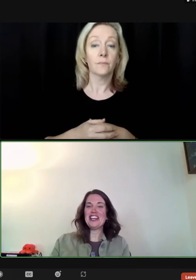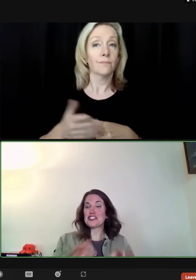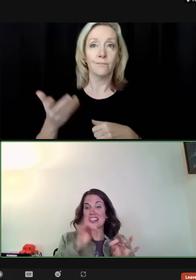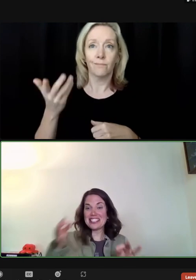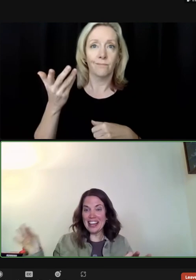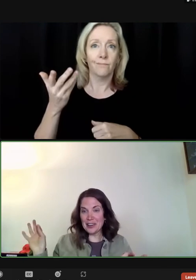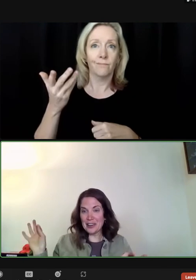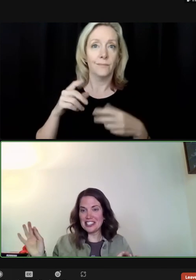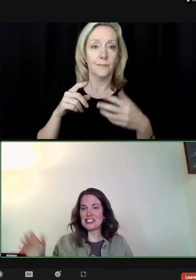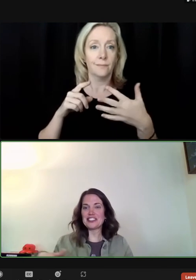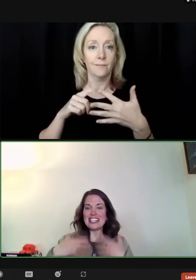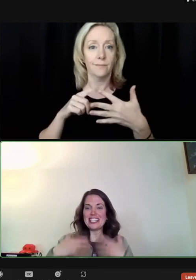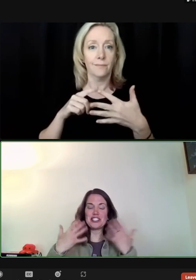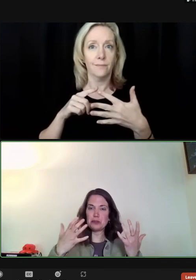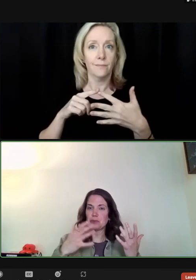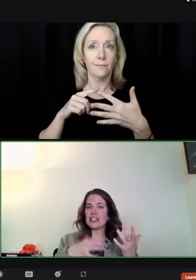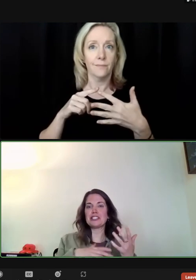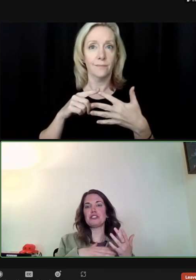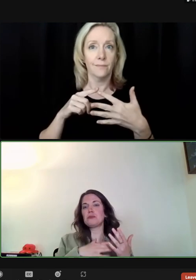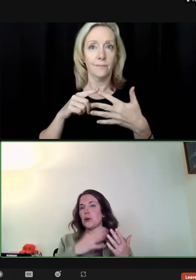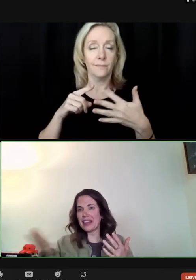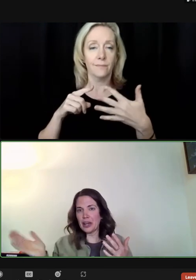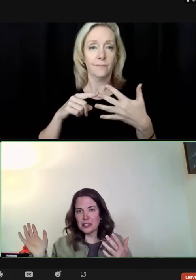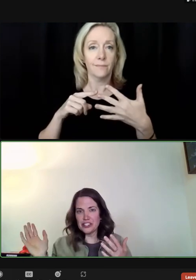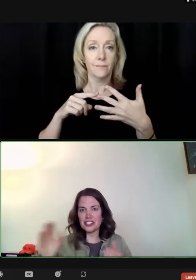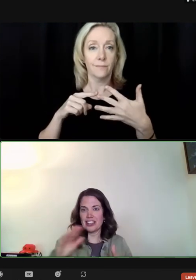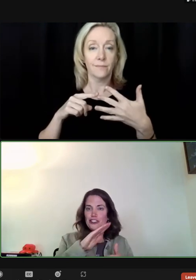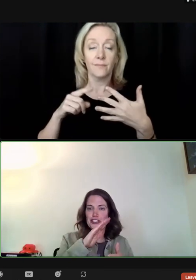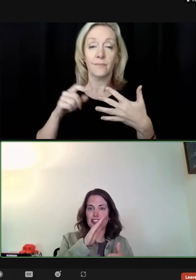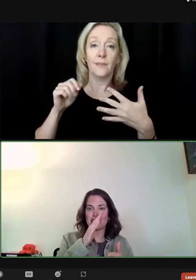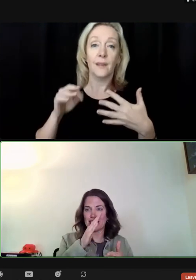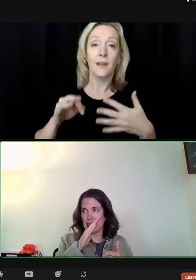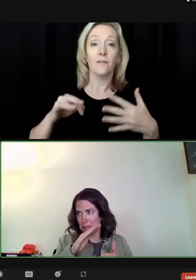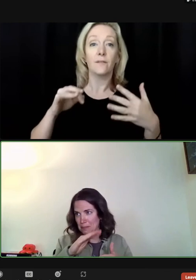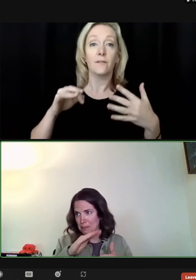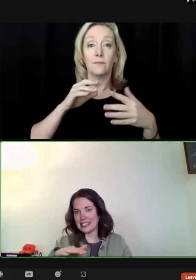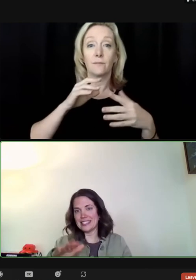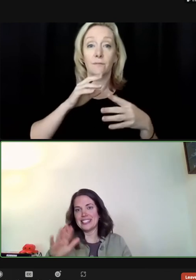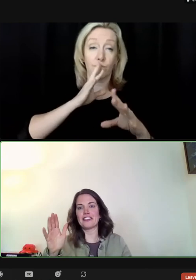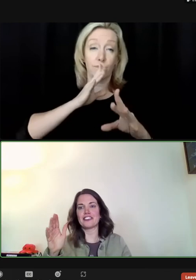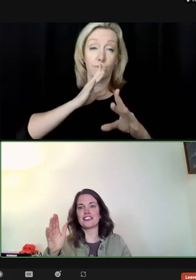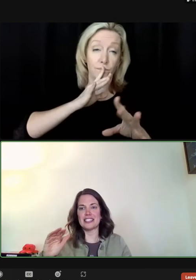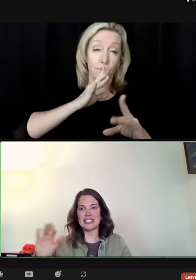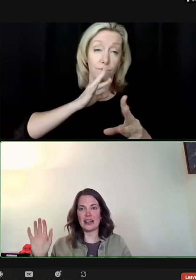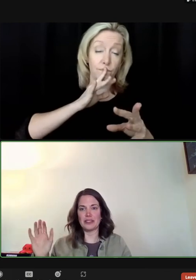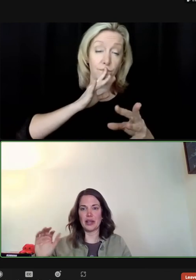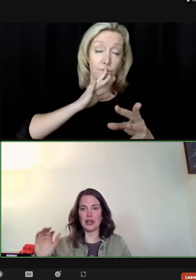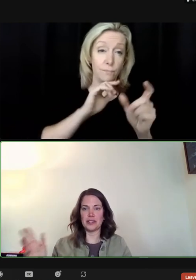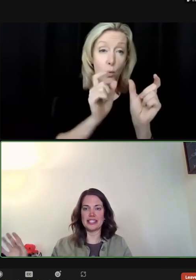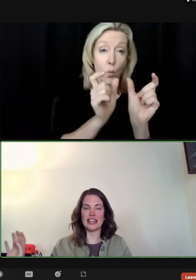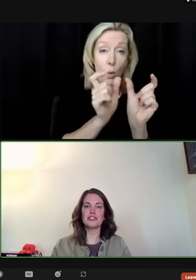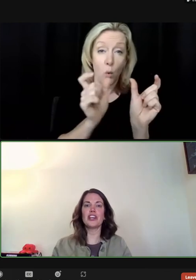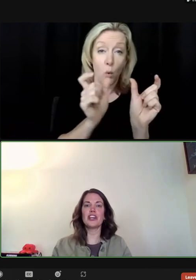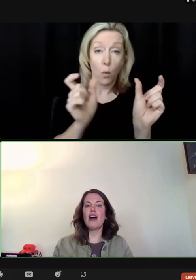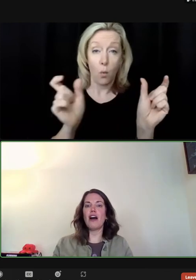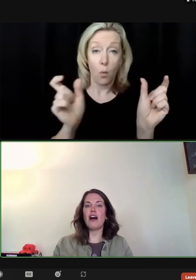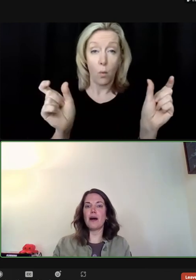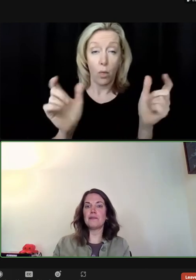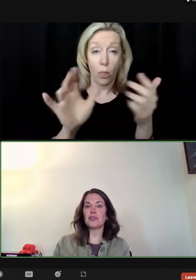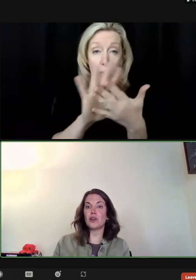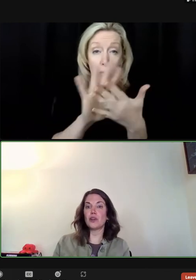saying. Strings of language, right? So strings of spoken language can all start to kind of blend together and sound like one